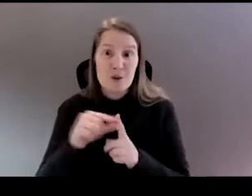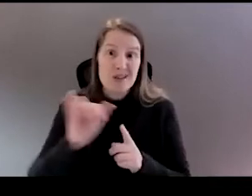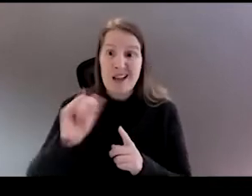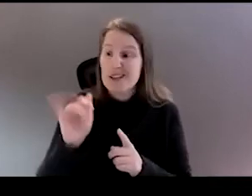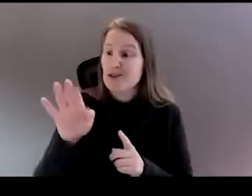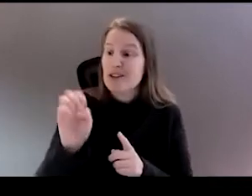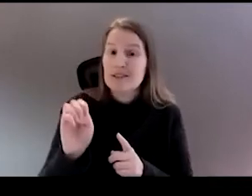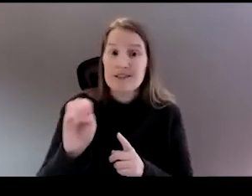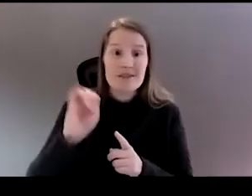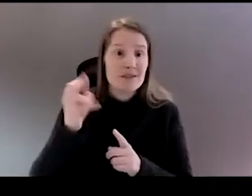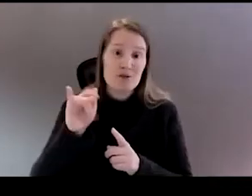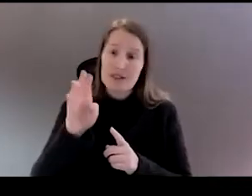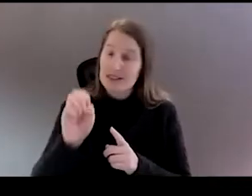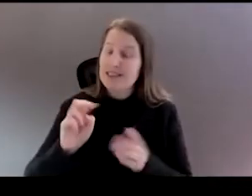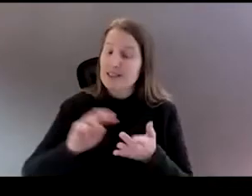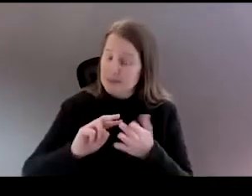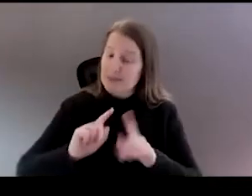different, intersectional.